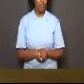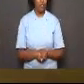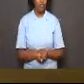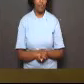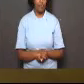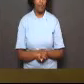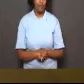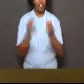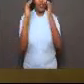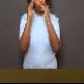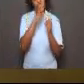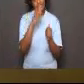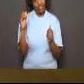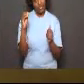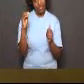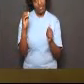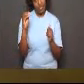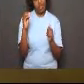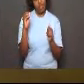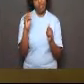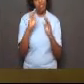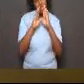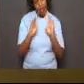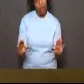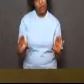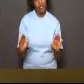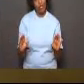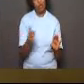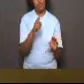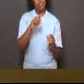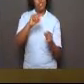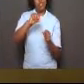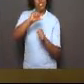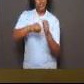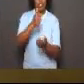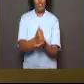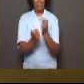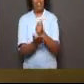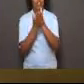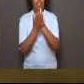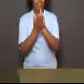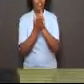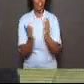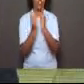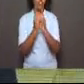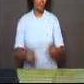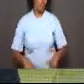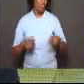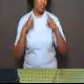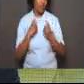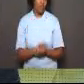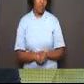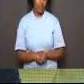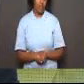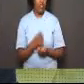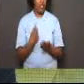Equality and respect allow for peaceful and supportive relationships.